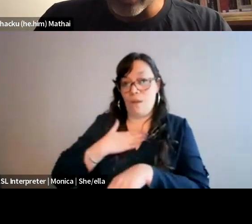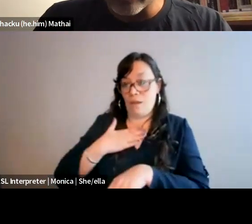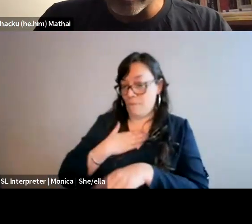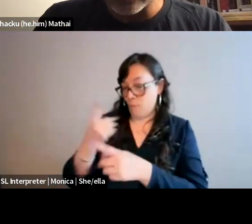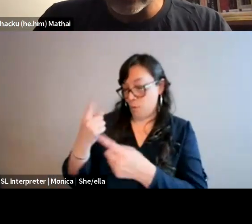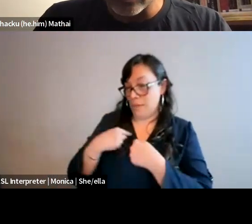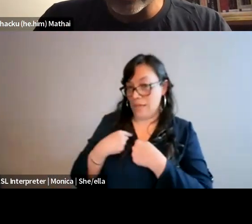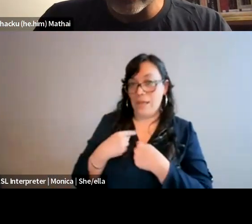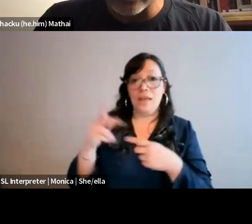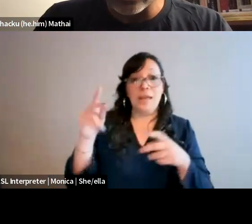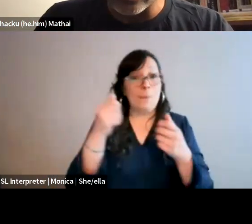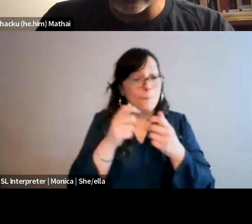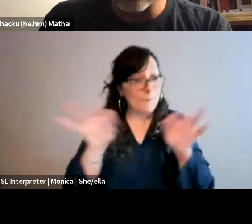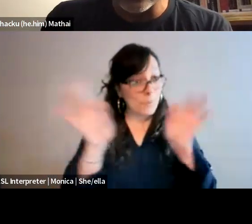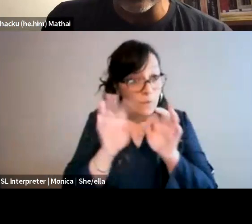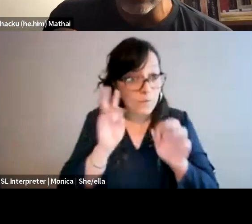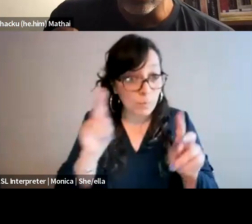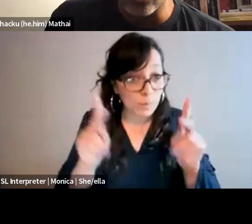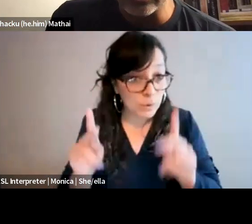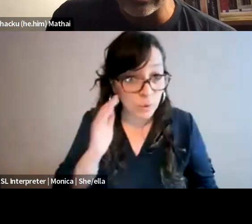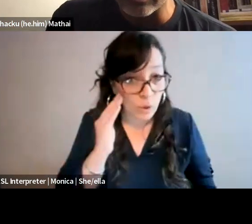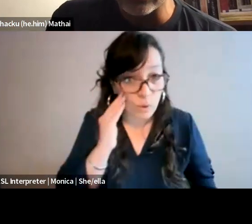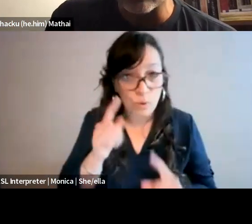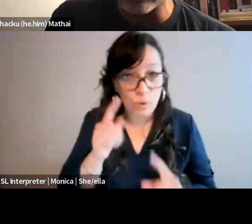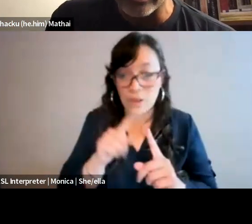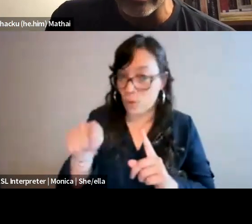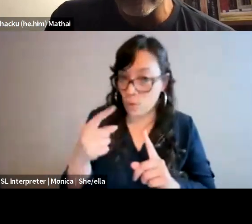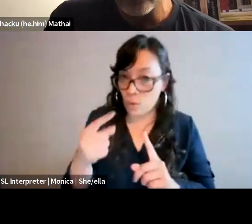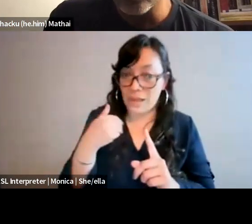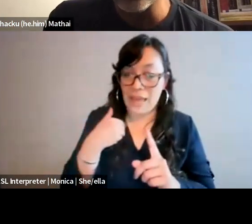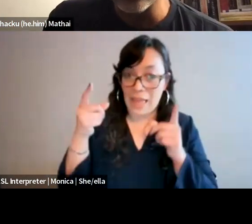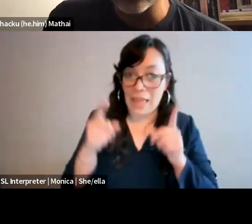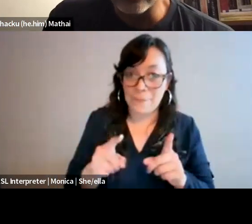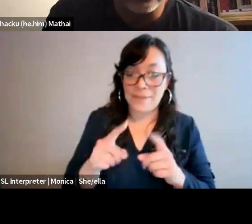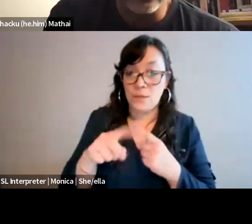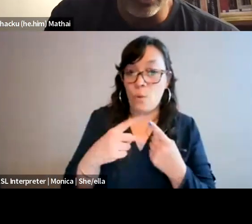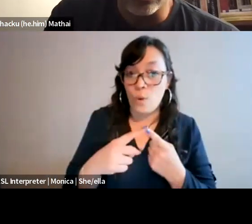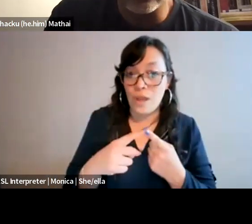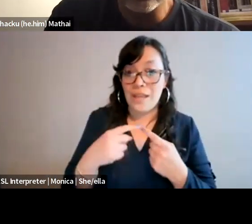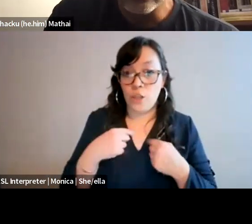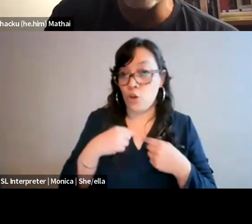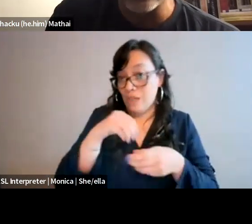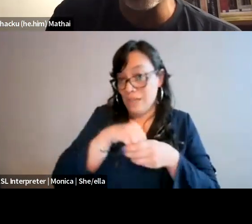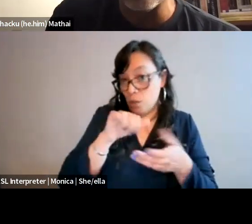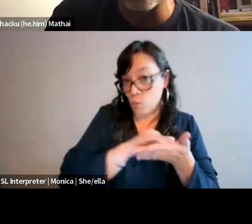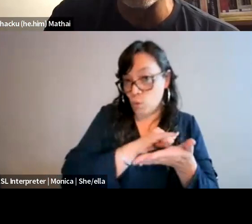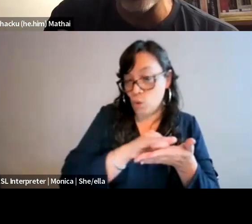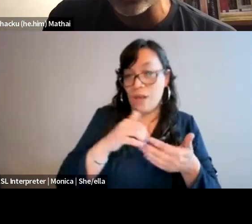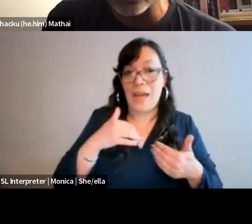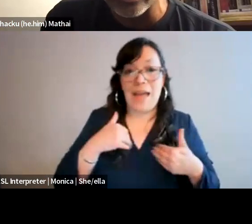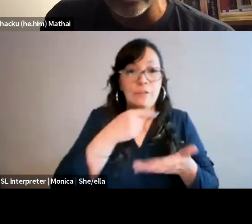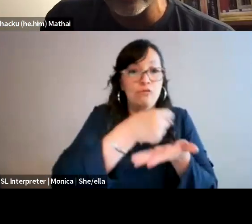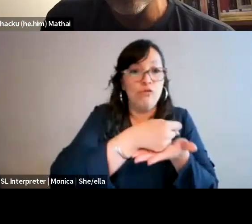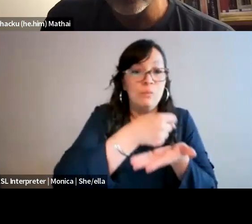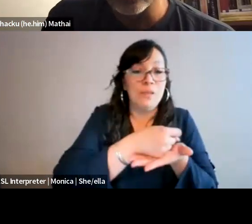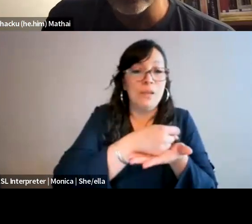really important for people to know about the advanced directive is that it only comes into play when you are, like in New York, having a treatment over